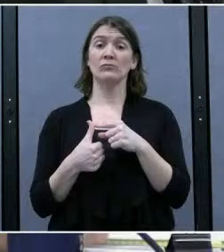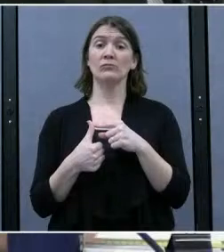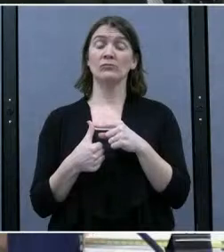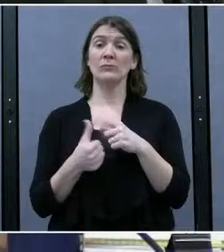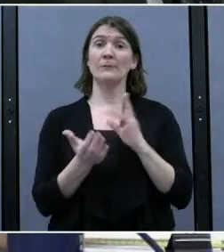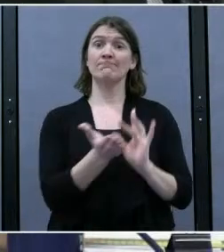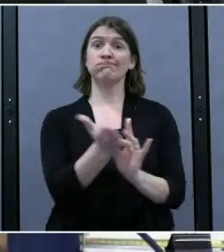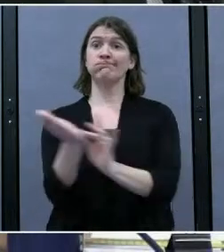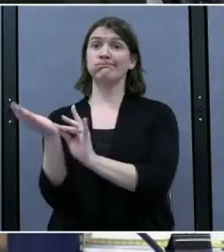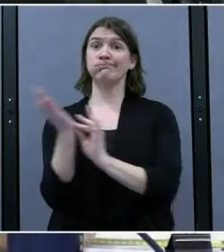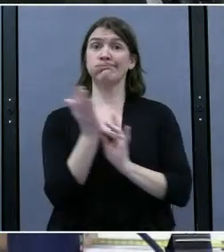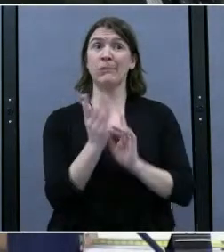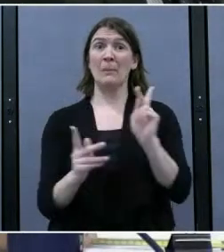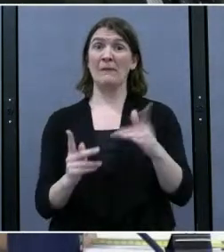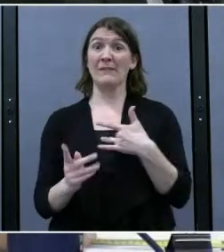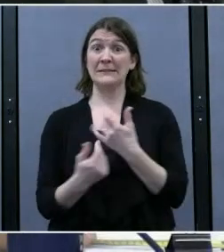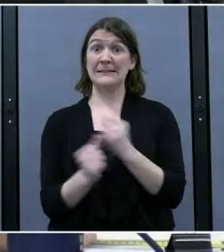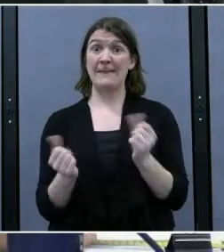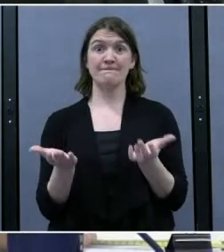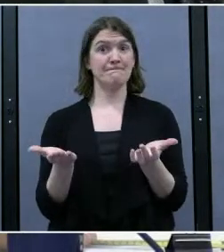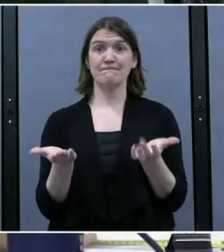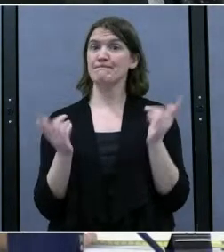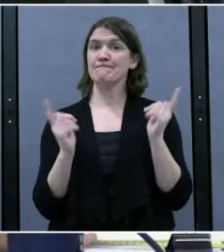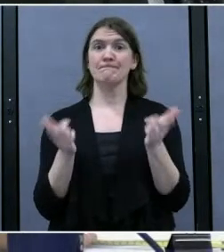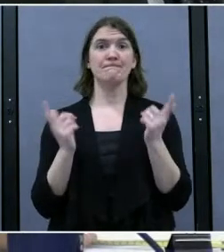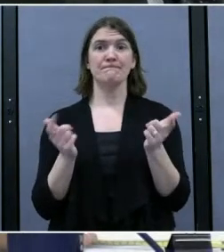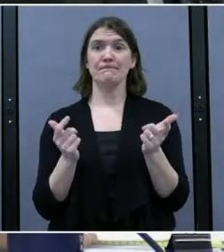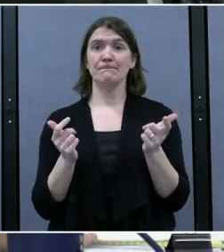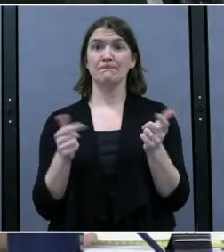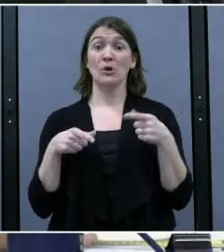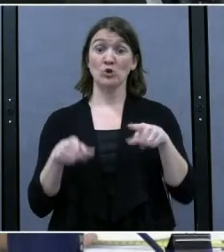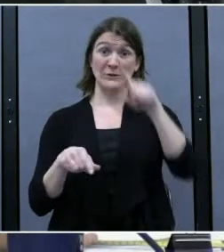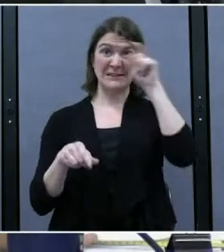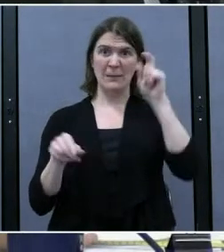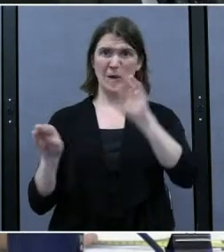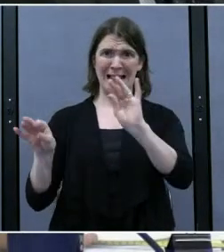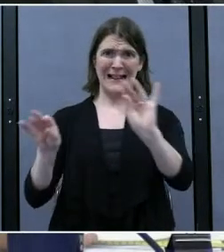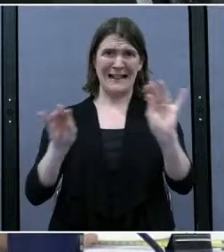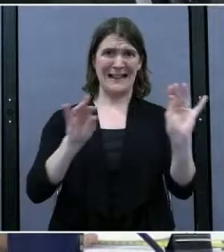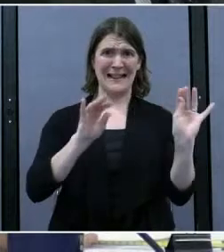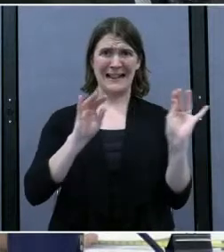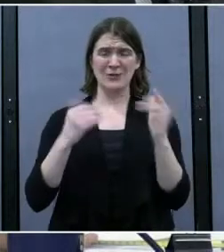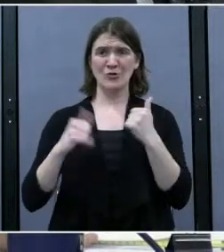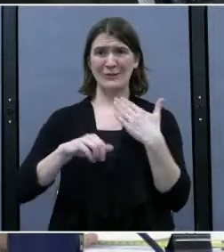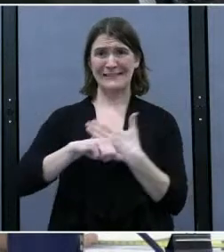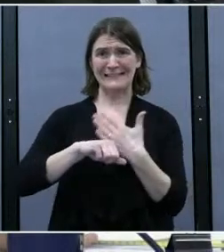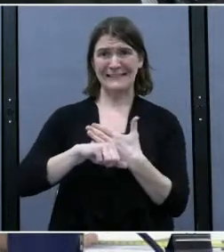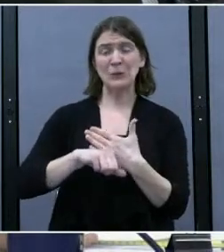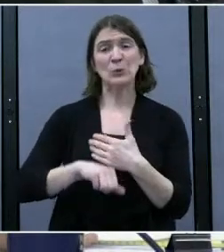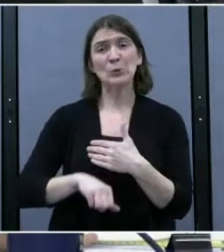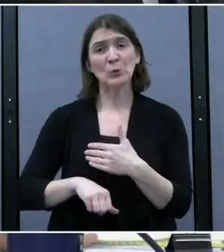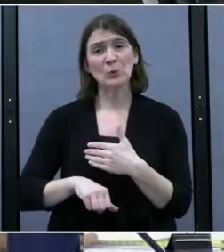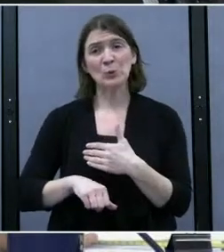feeling around public safety in this town that we spent the summer working on. And